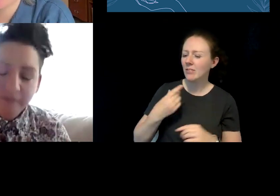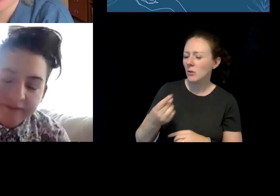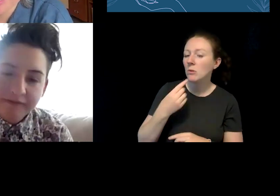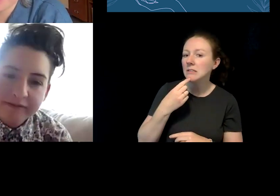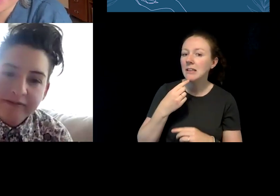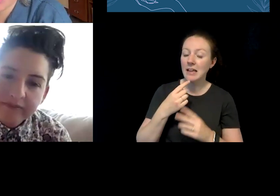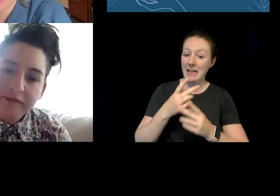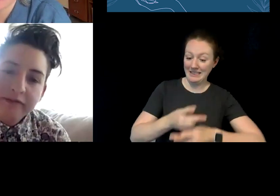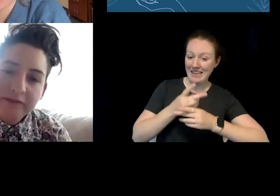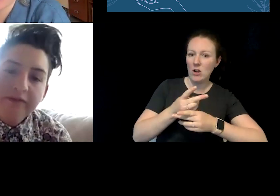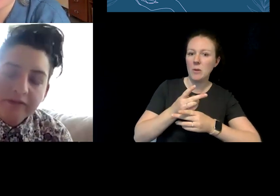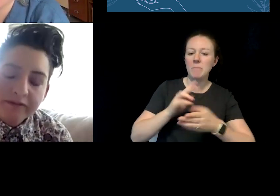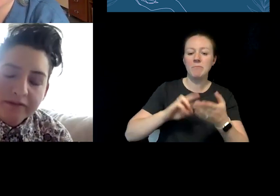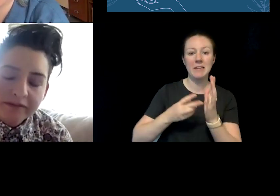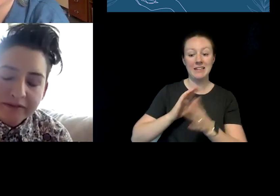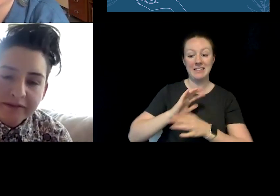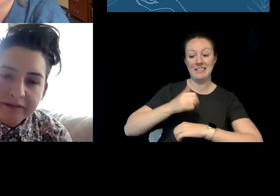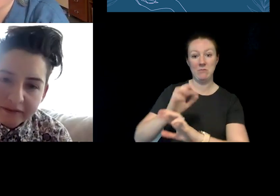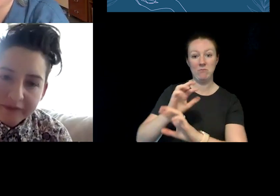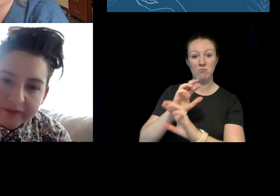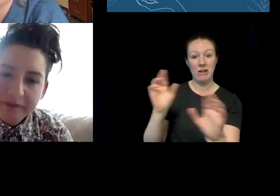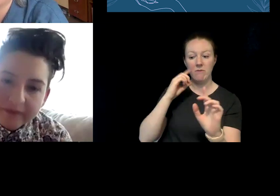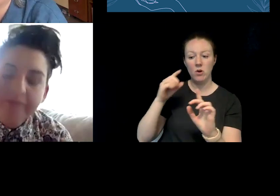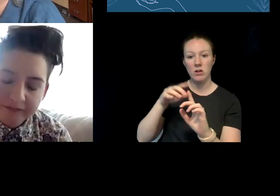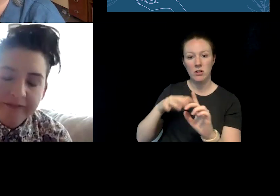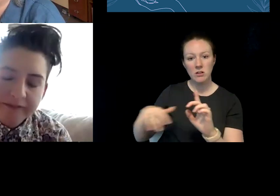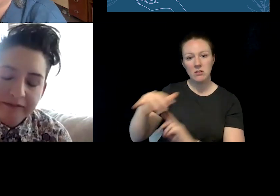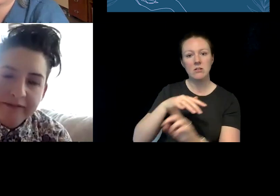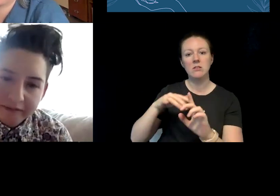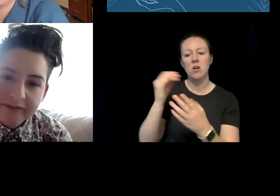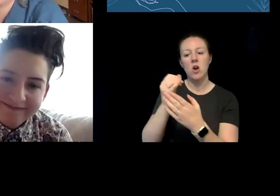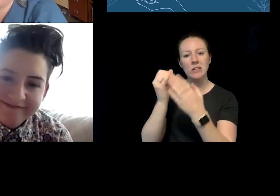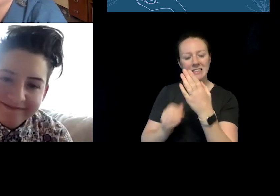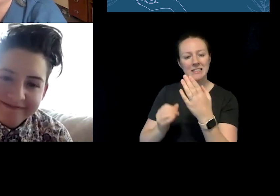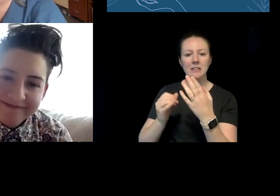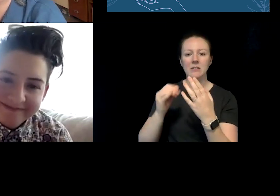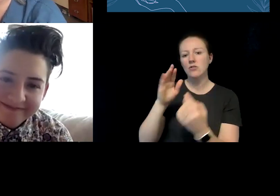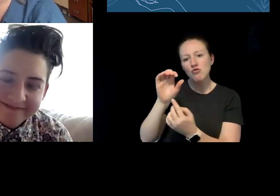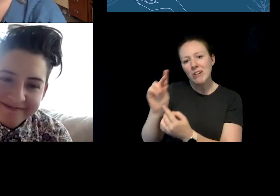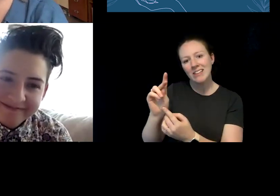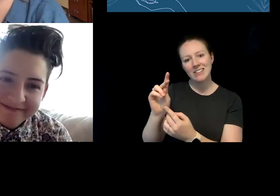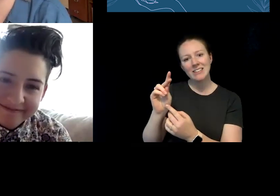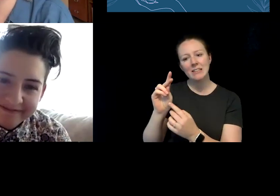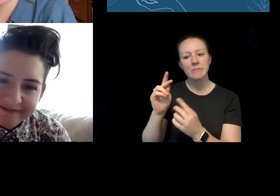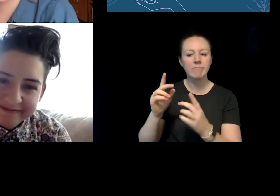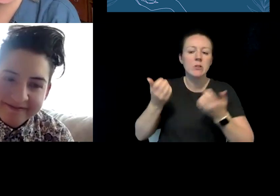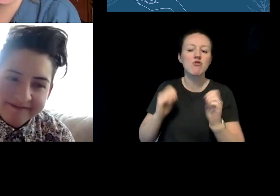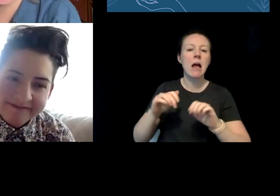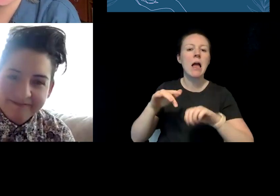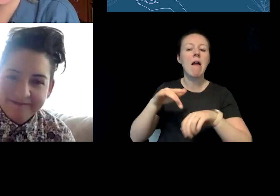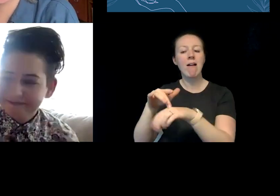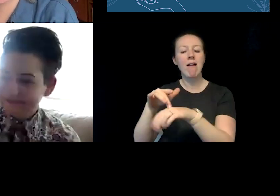art, or sets up the conditions for artistic risk to happen. That's great. Thanks, Faye.